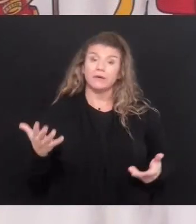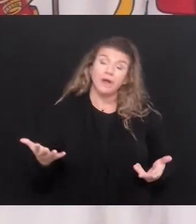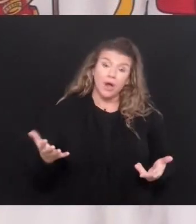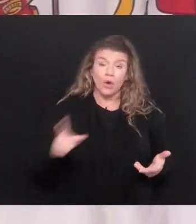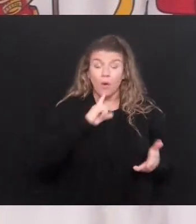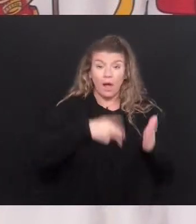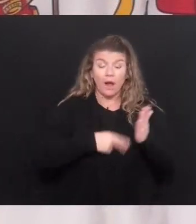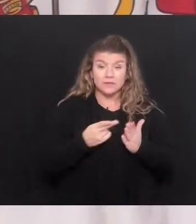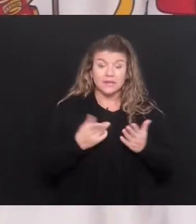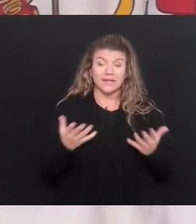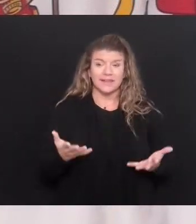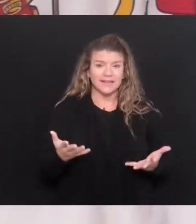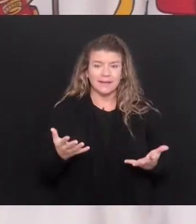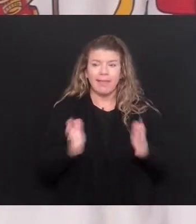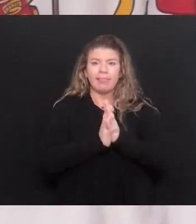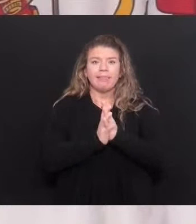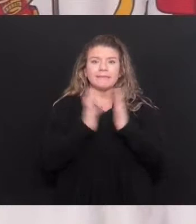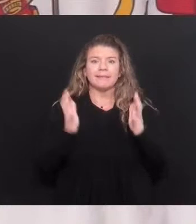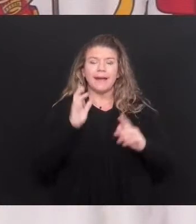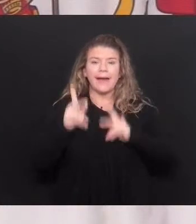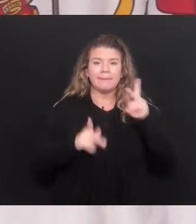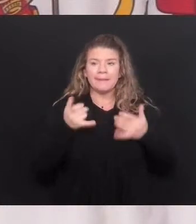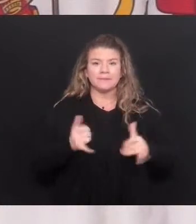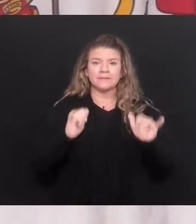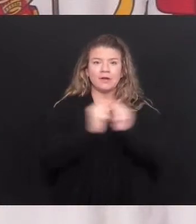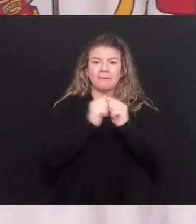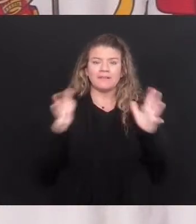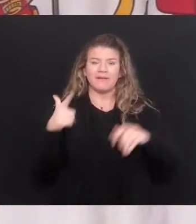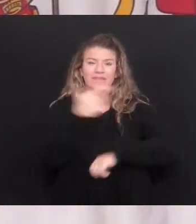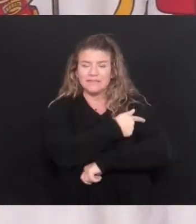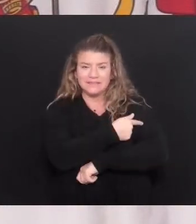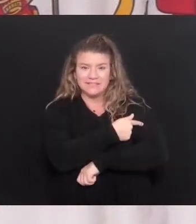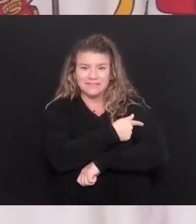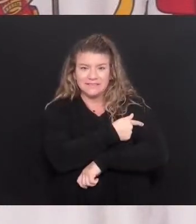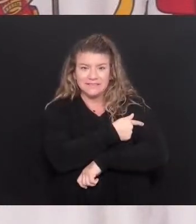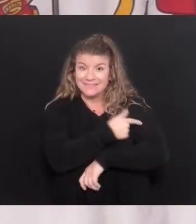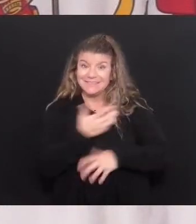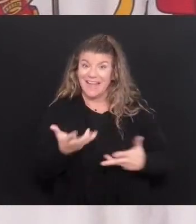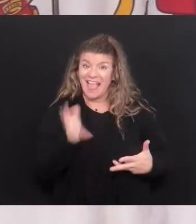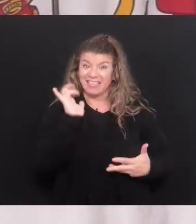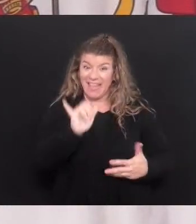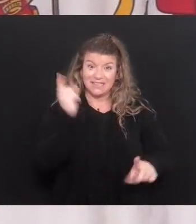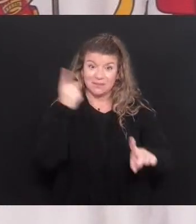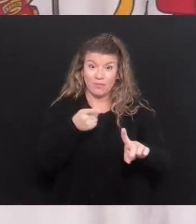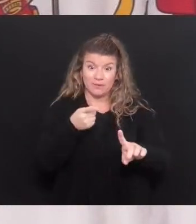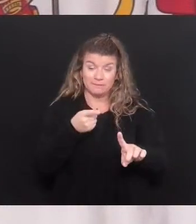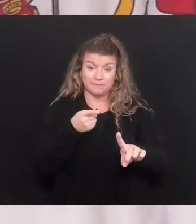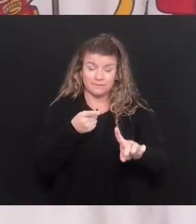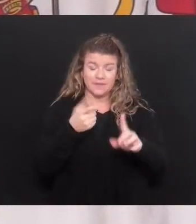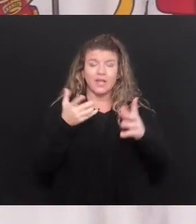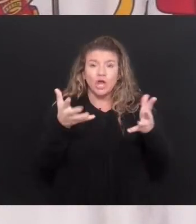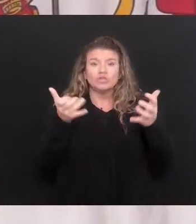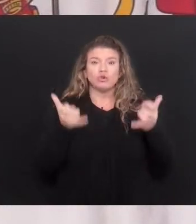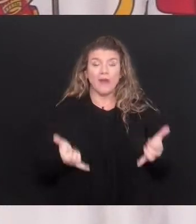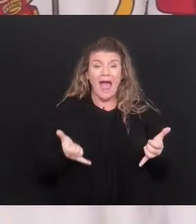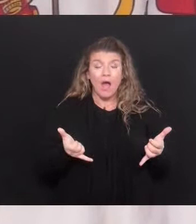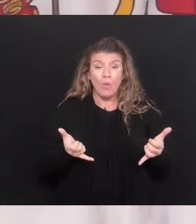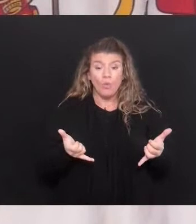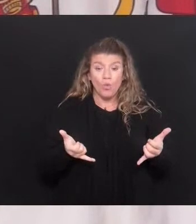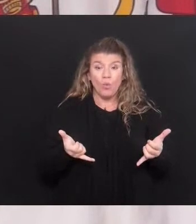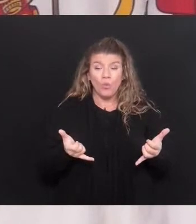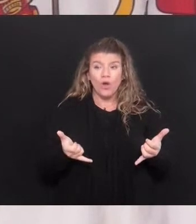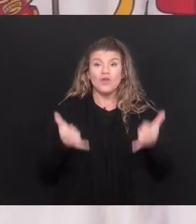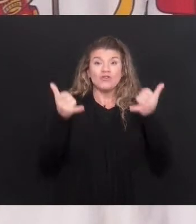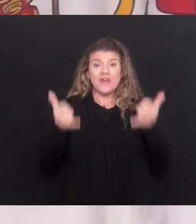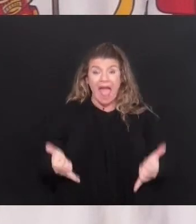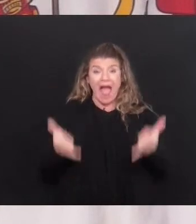is there's a lot of folks still out there in West Virginia that haven't been vaccinated. So now, by